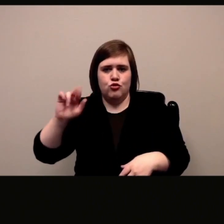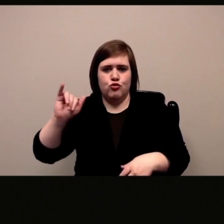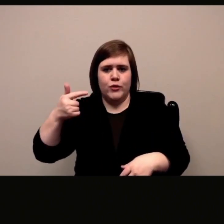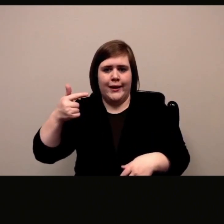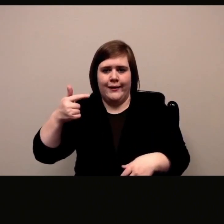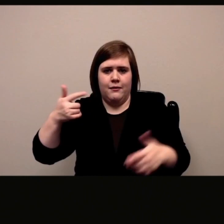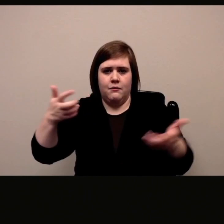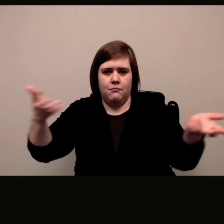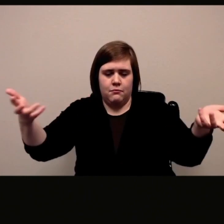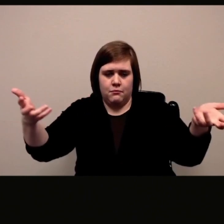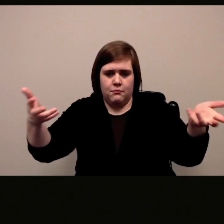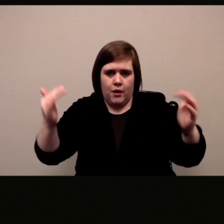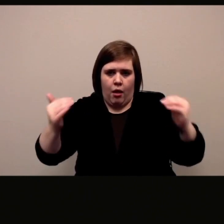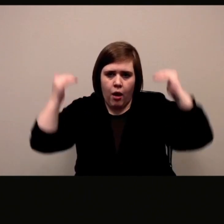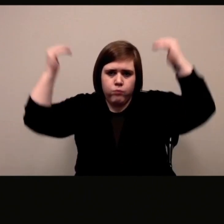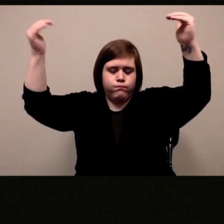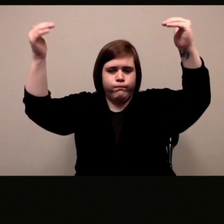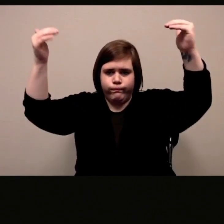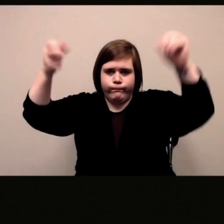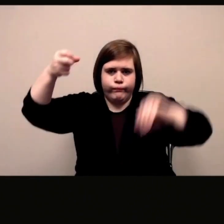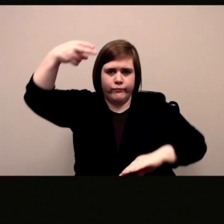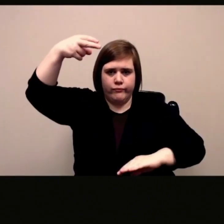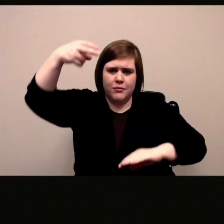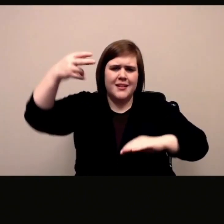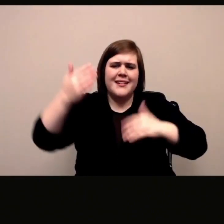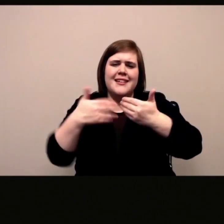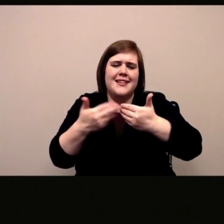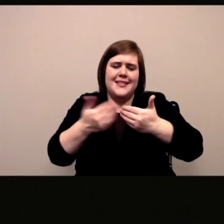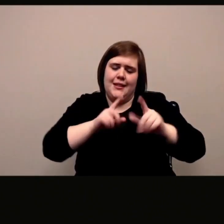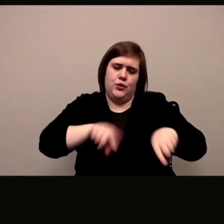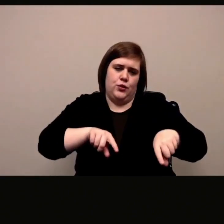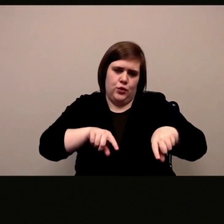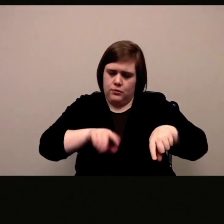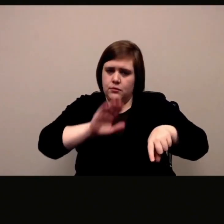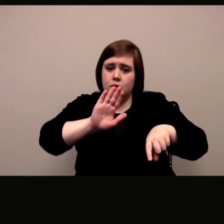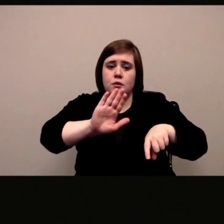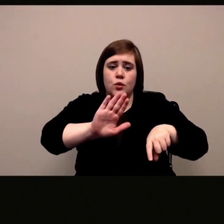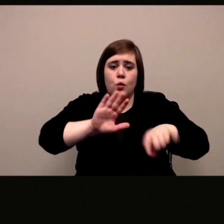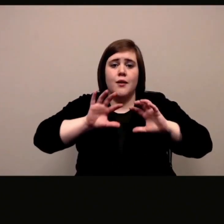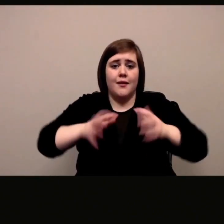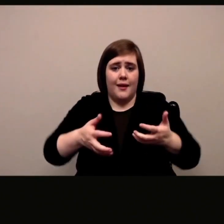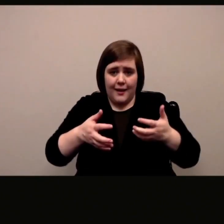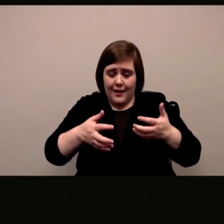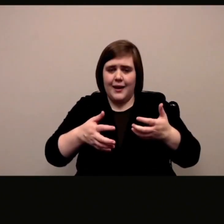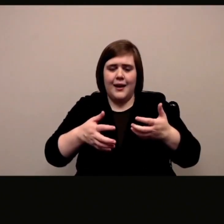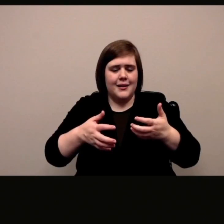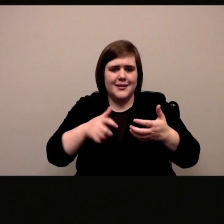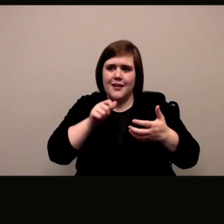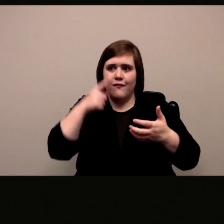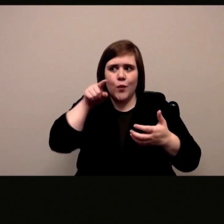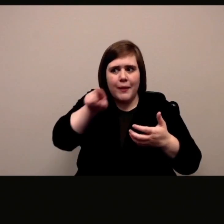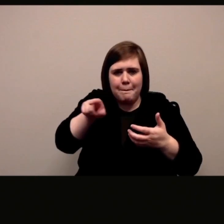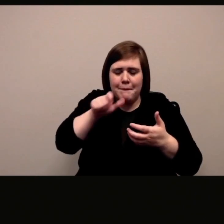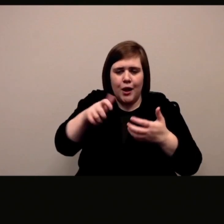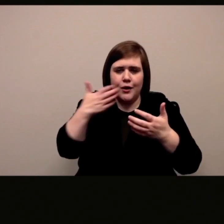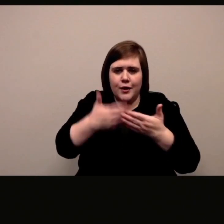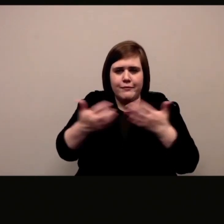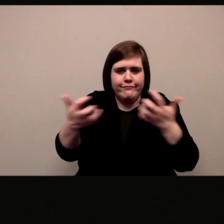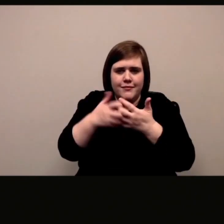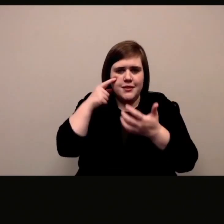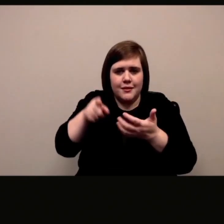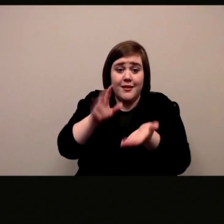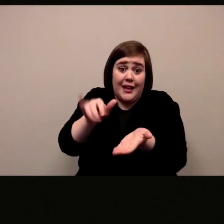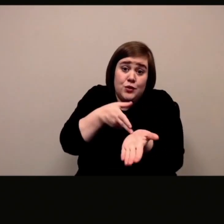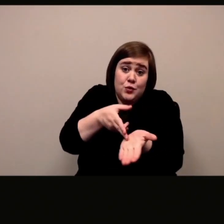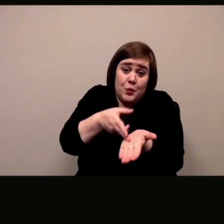Like, there's an answer. There's an easy answer. Your class isn't for them, right? Like, that's just the truth. If that's